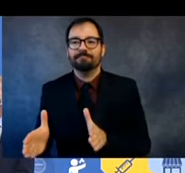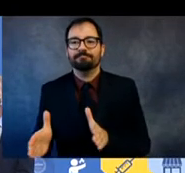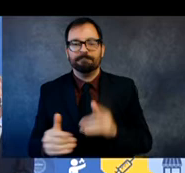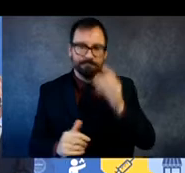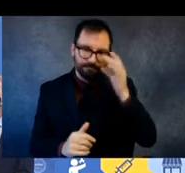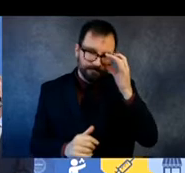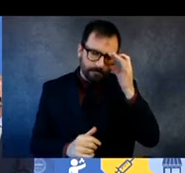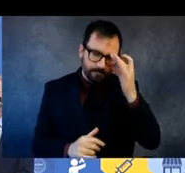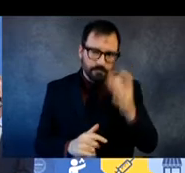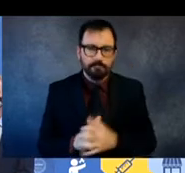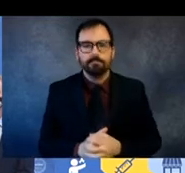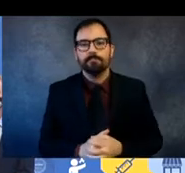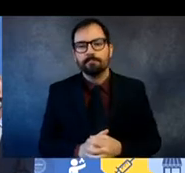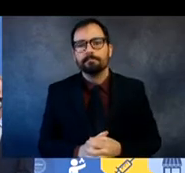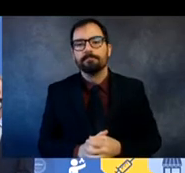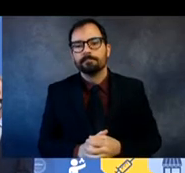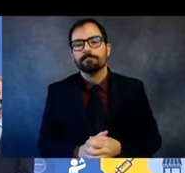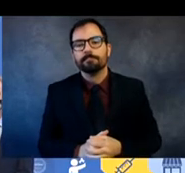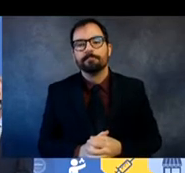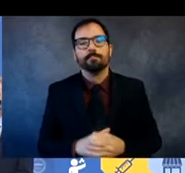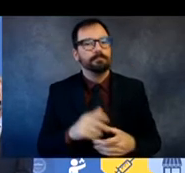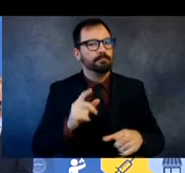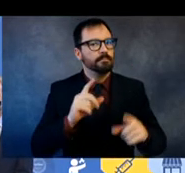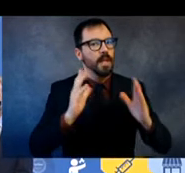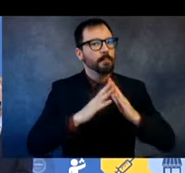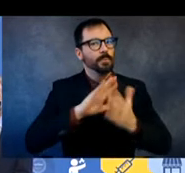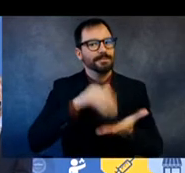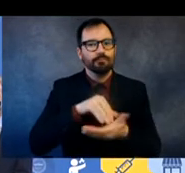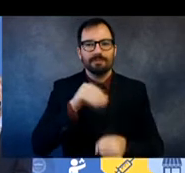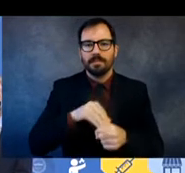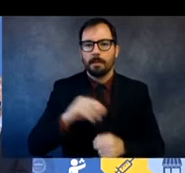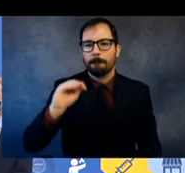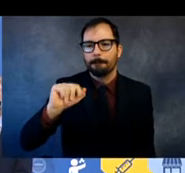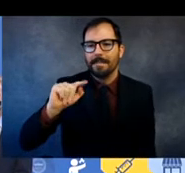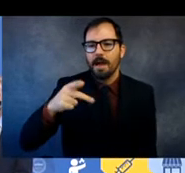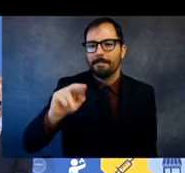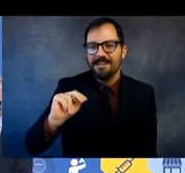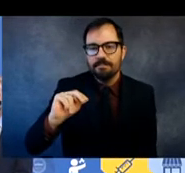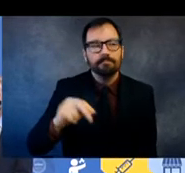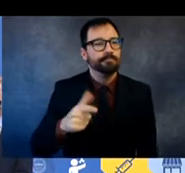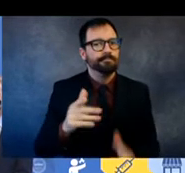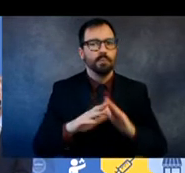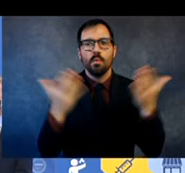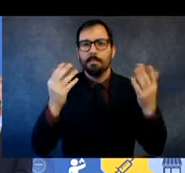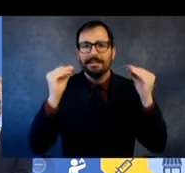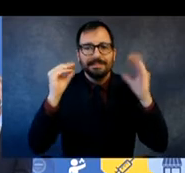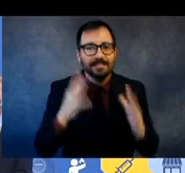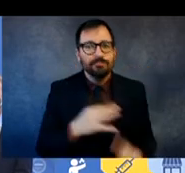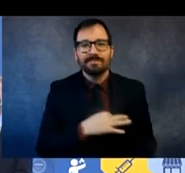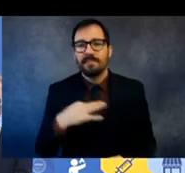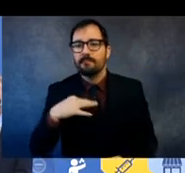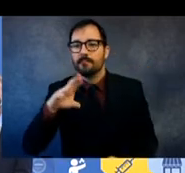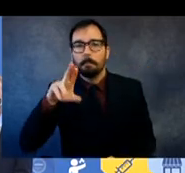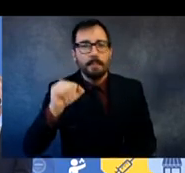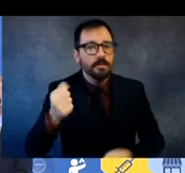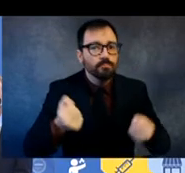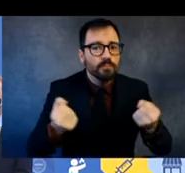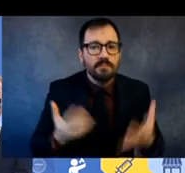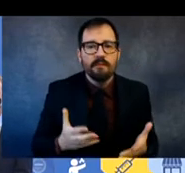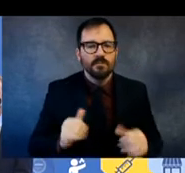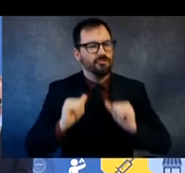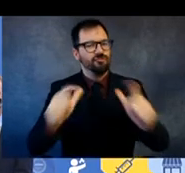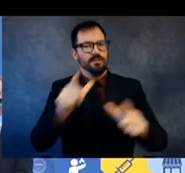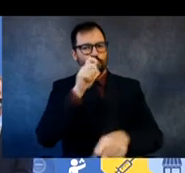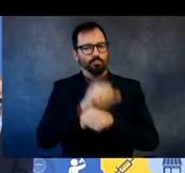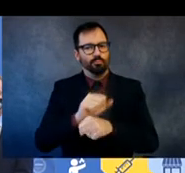It's open to teachers, staff, bus drivers, all BPS employees and contractors. It's open